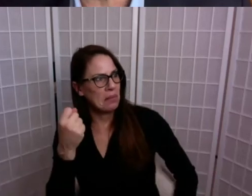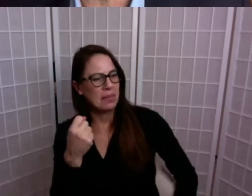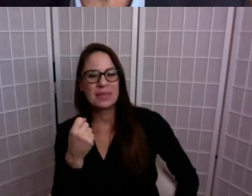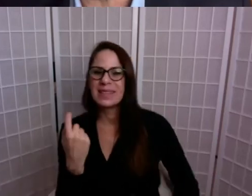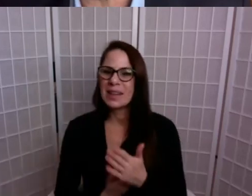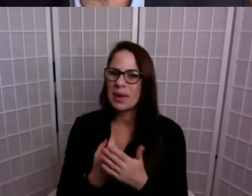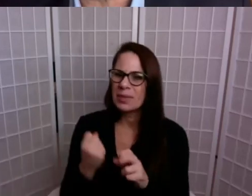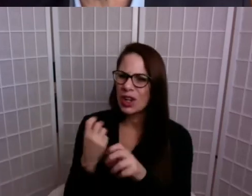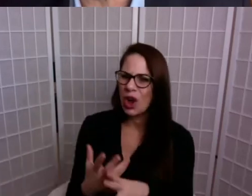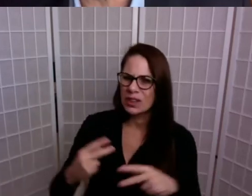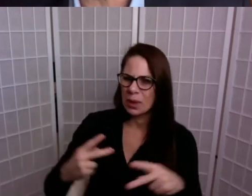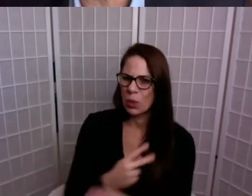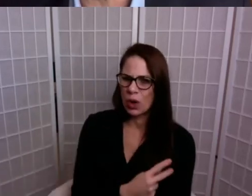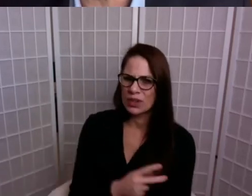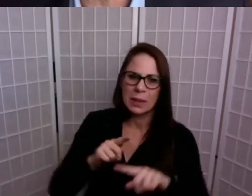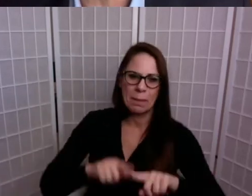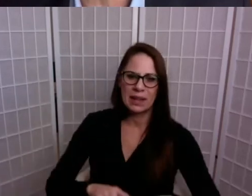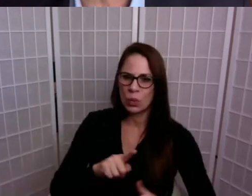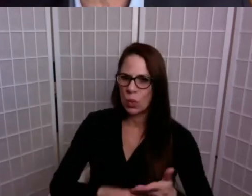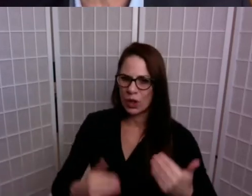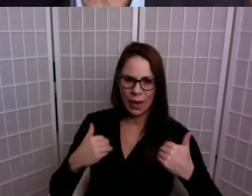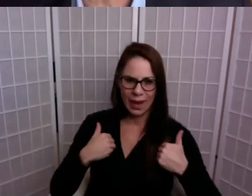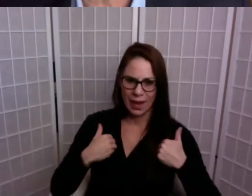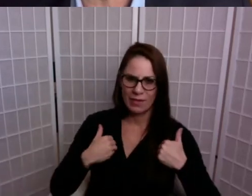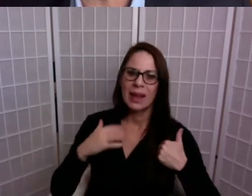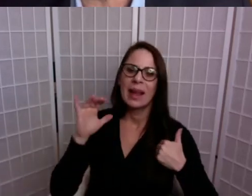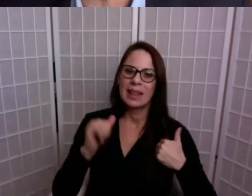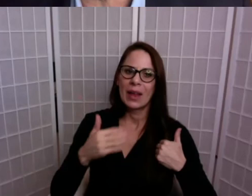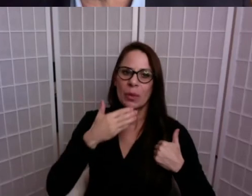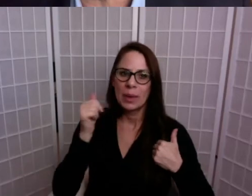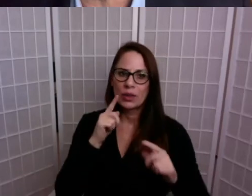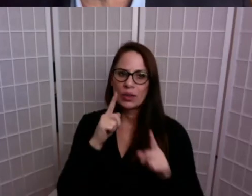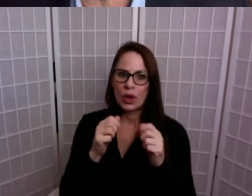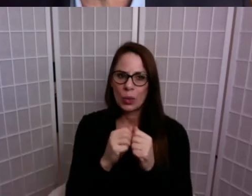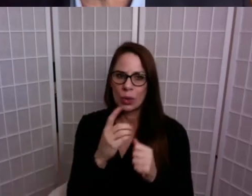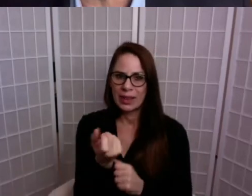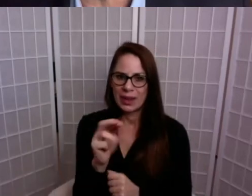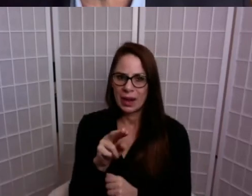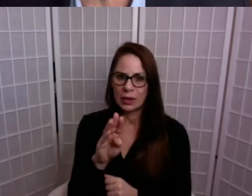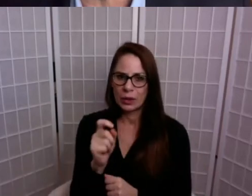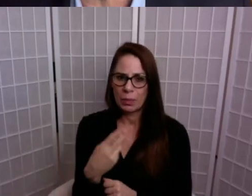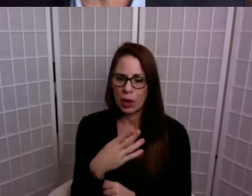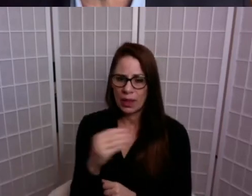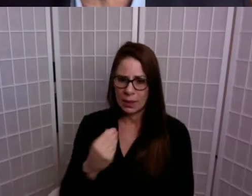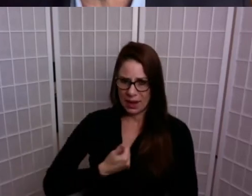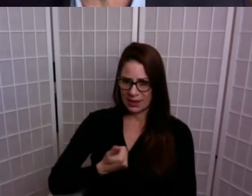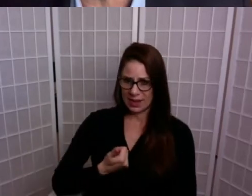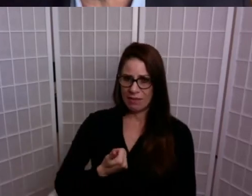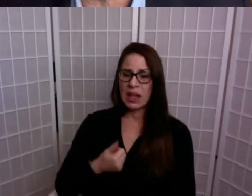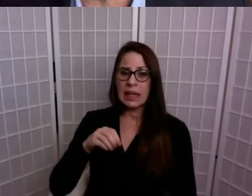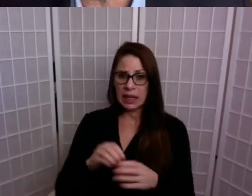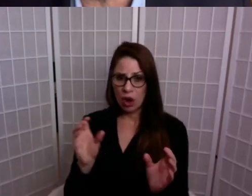again, it's that's something that might be better to talk to Dr. Barth and I specifically about. So in the office where we can formulate